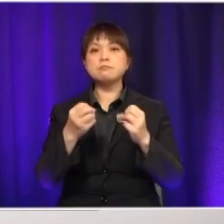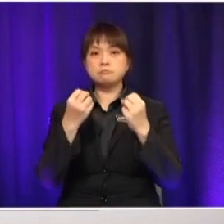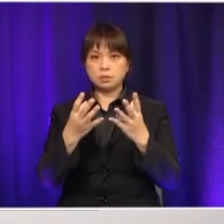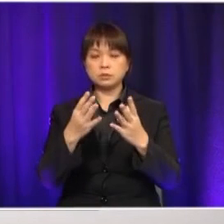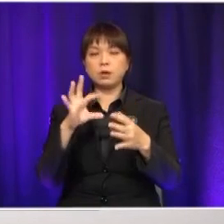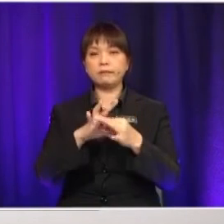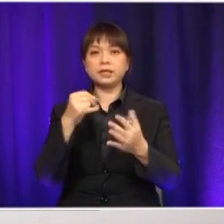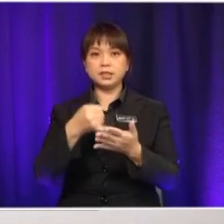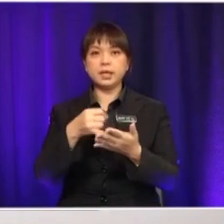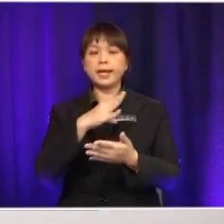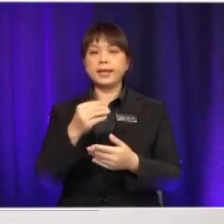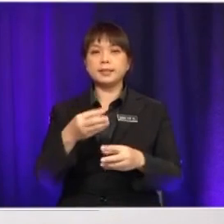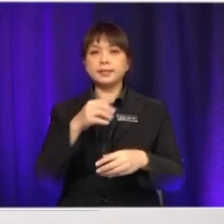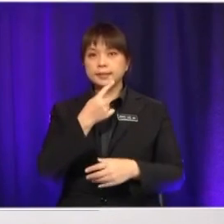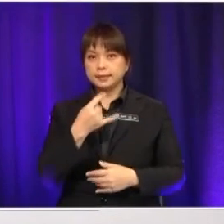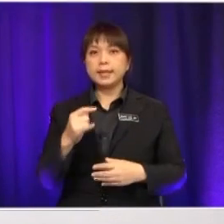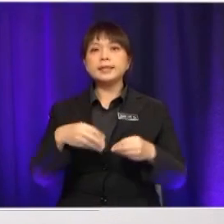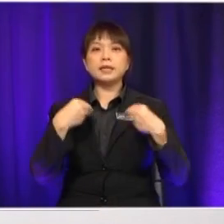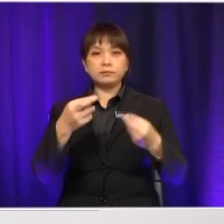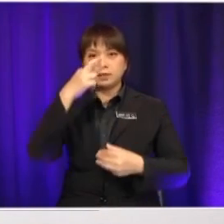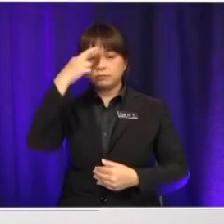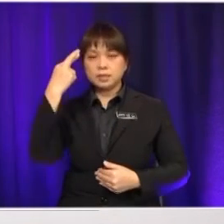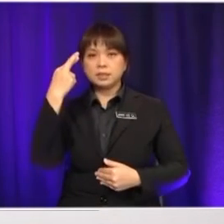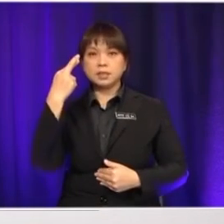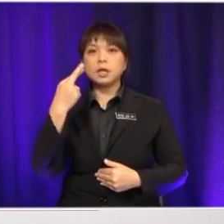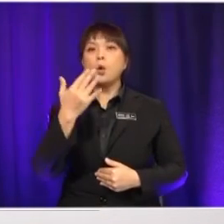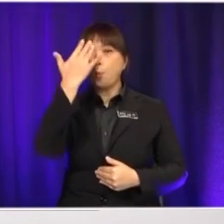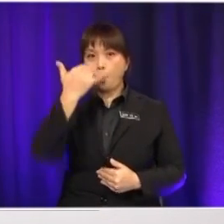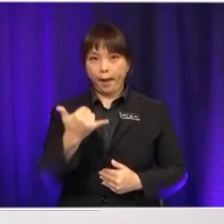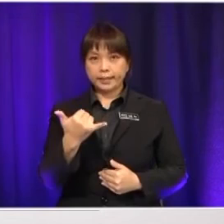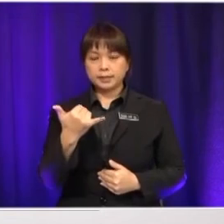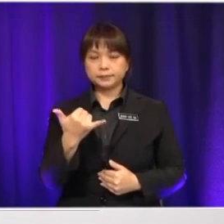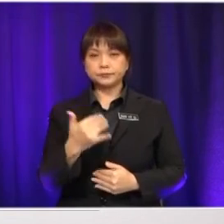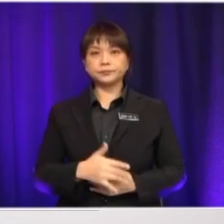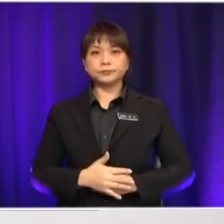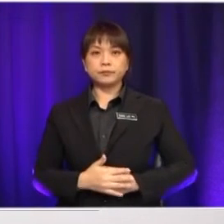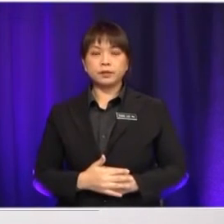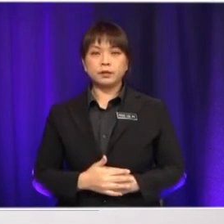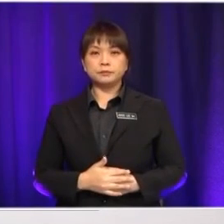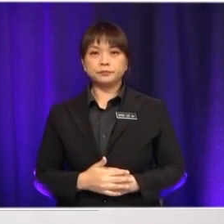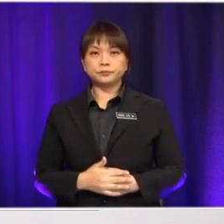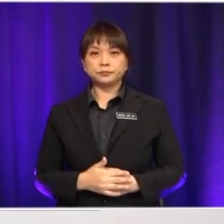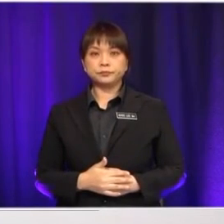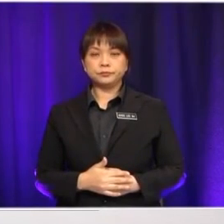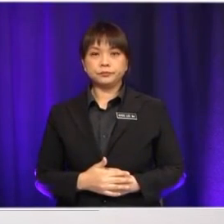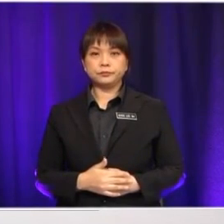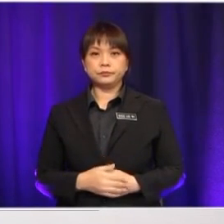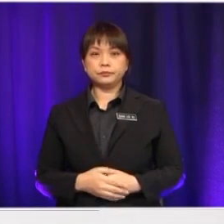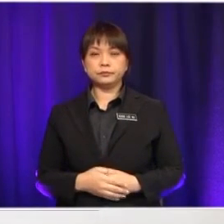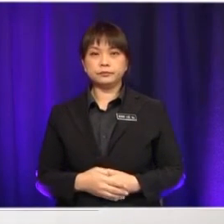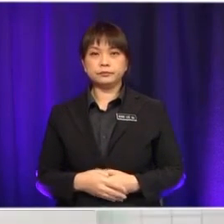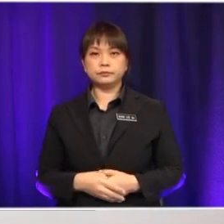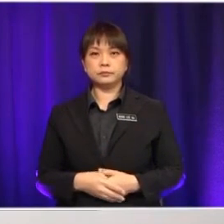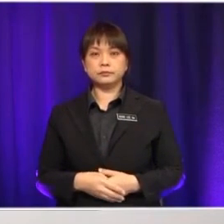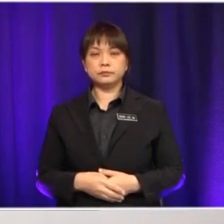and they give the reasons behind it, like why. Okay, so yeah, I think they have stated their points clearly, right? Yes. Do